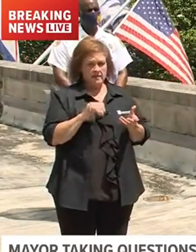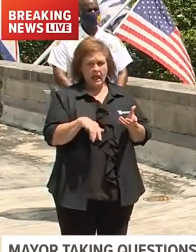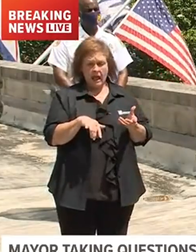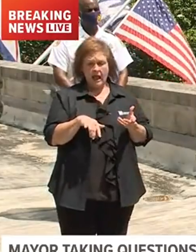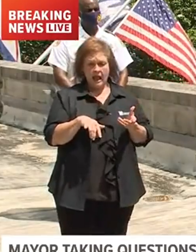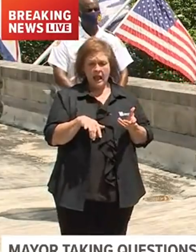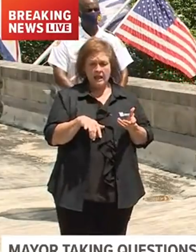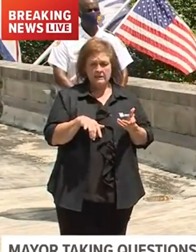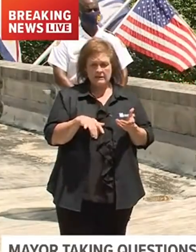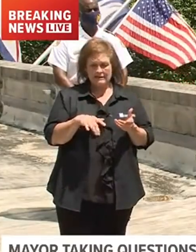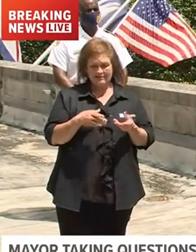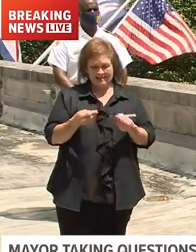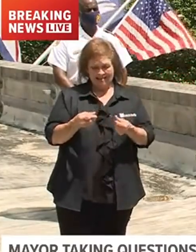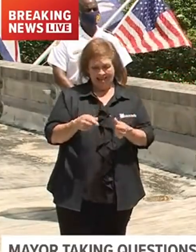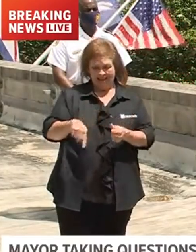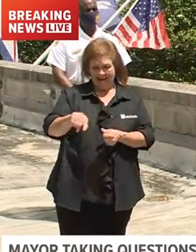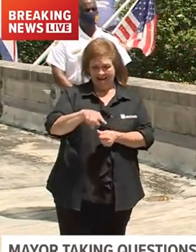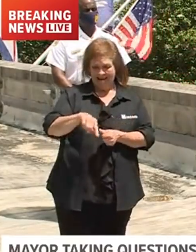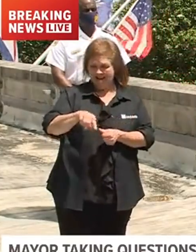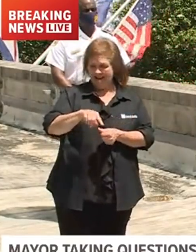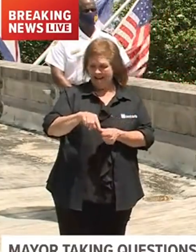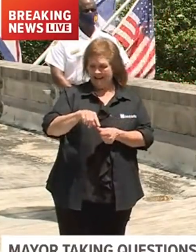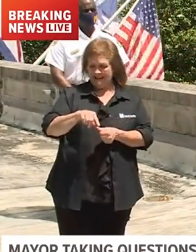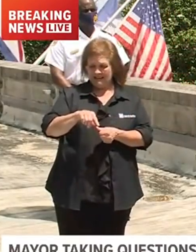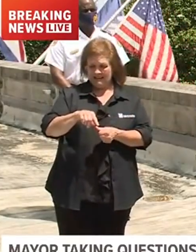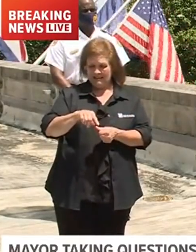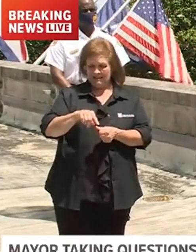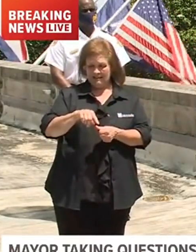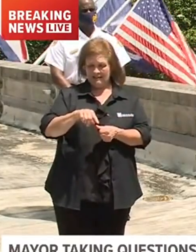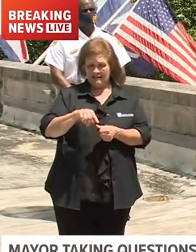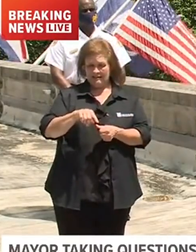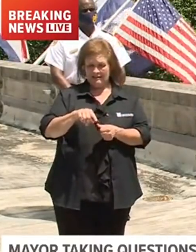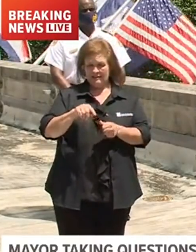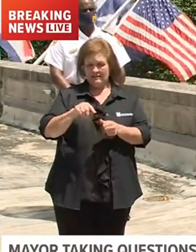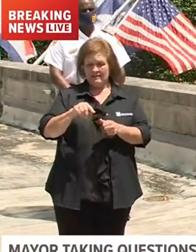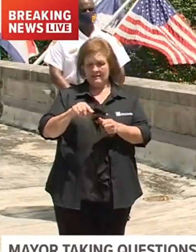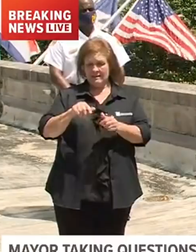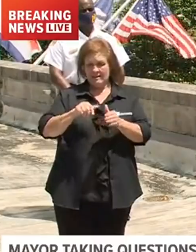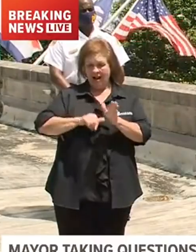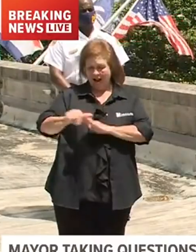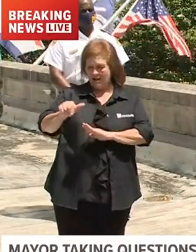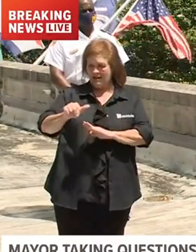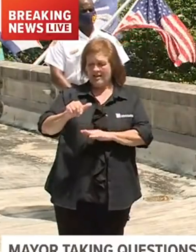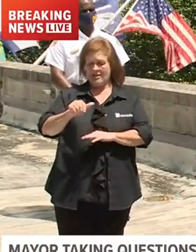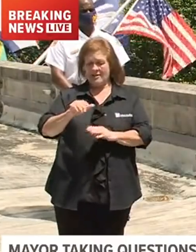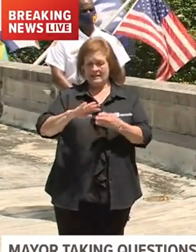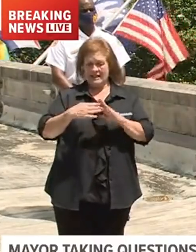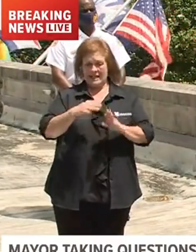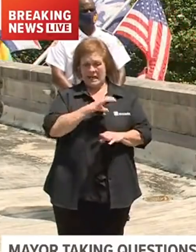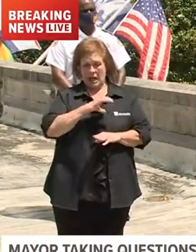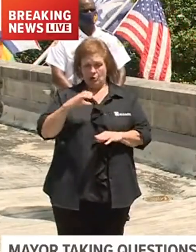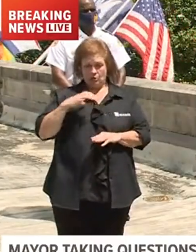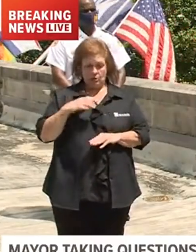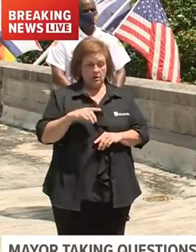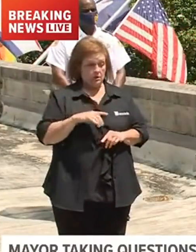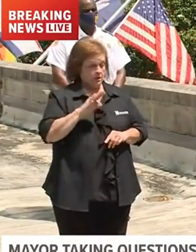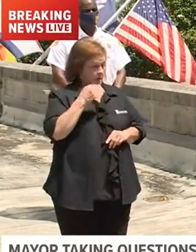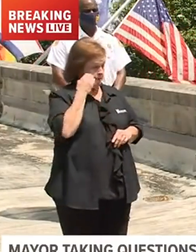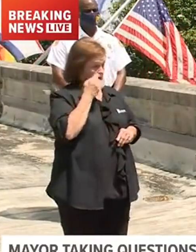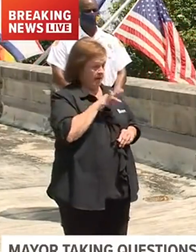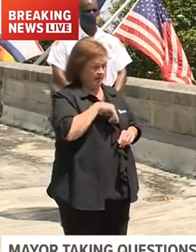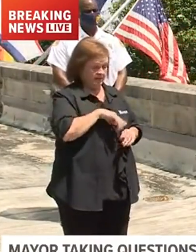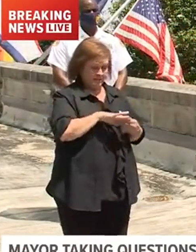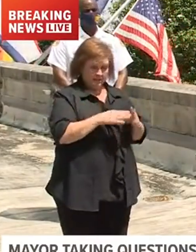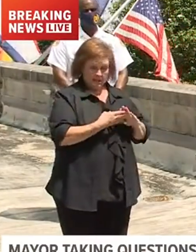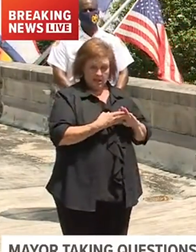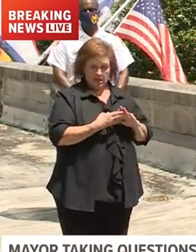land use matter under the authority of the New Orleans City Council. As mayor of the city,